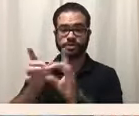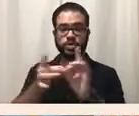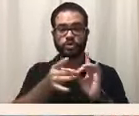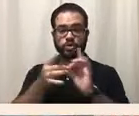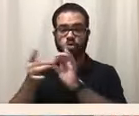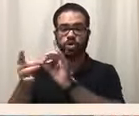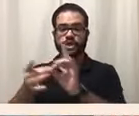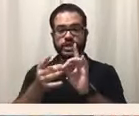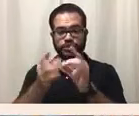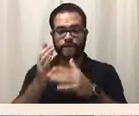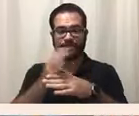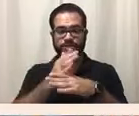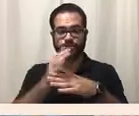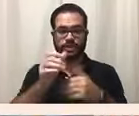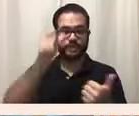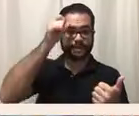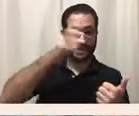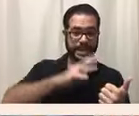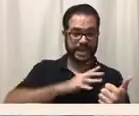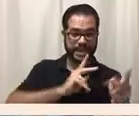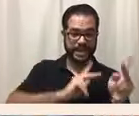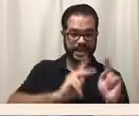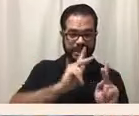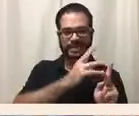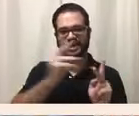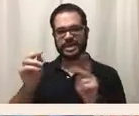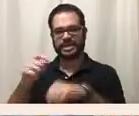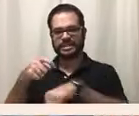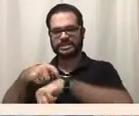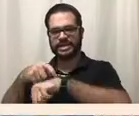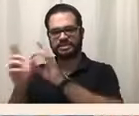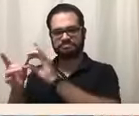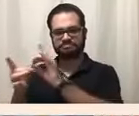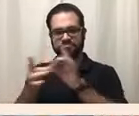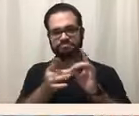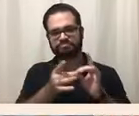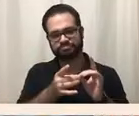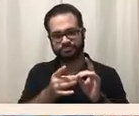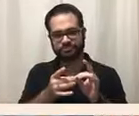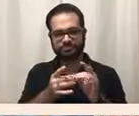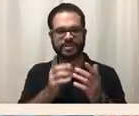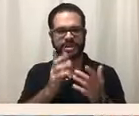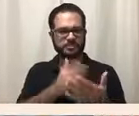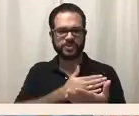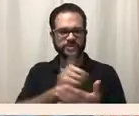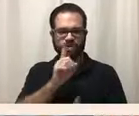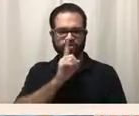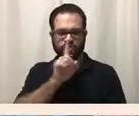time. For what is music but sound in time?